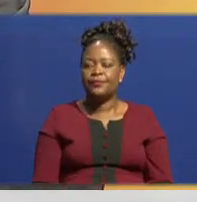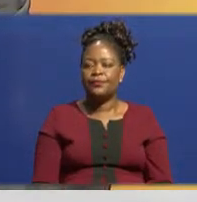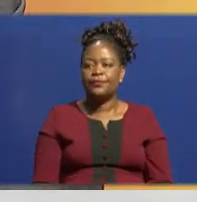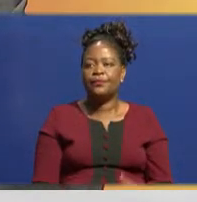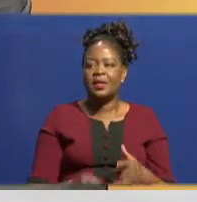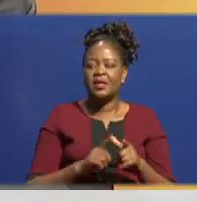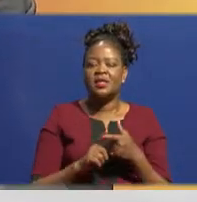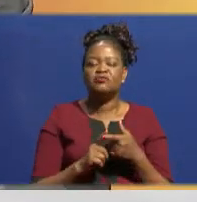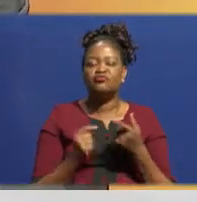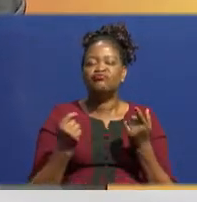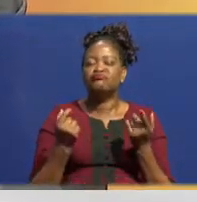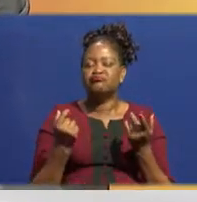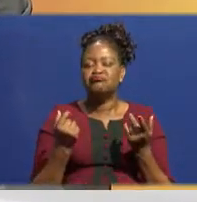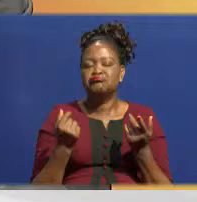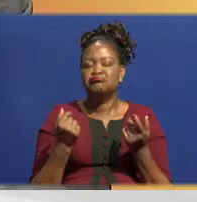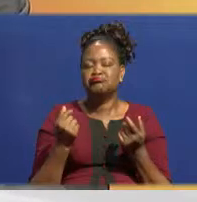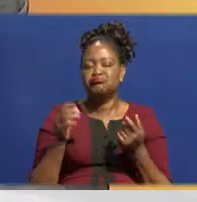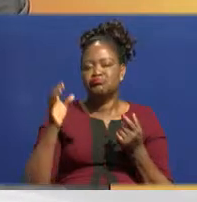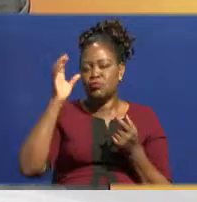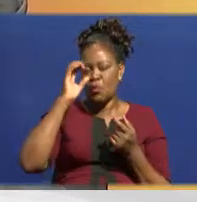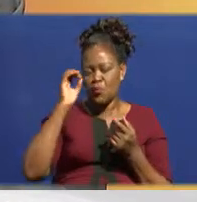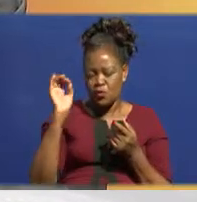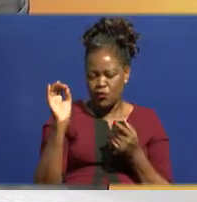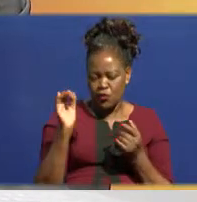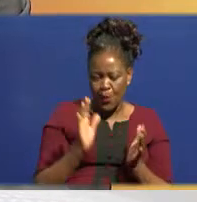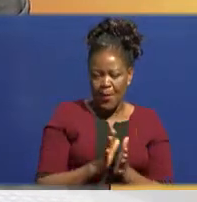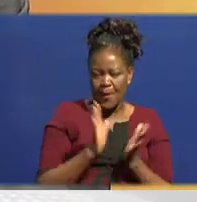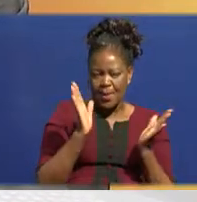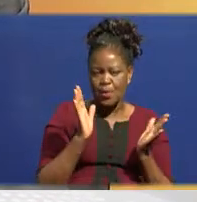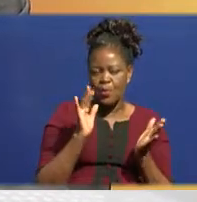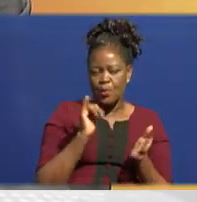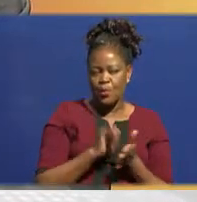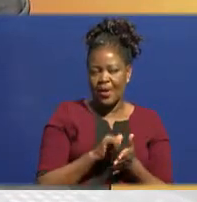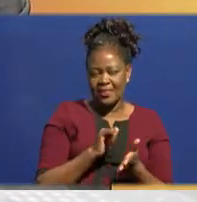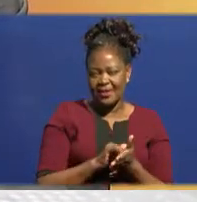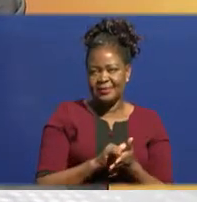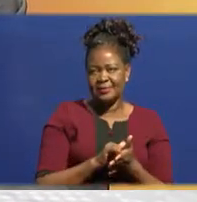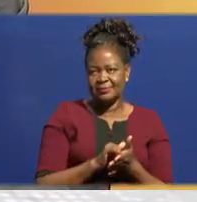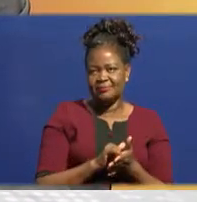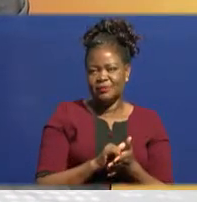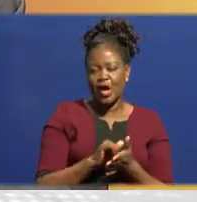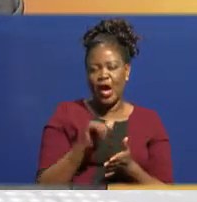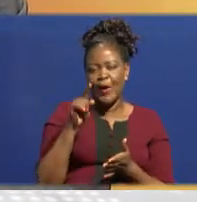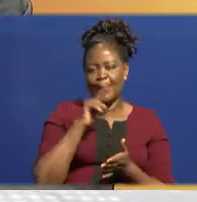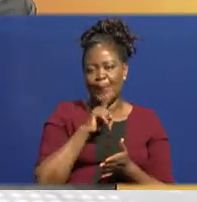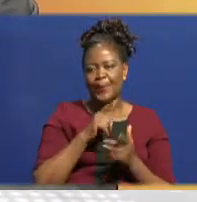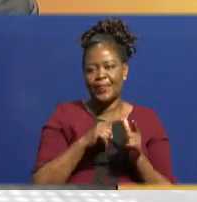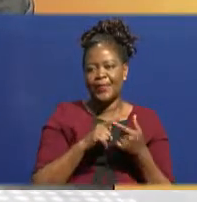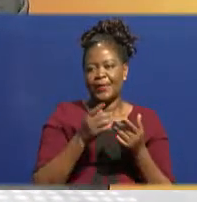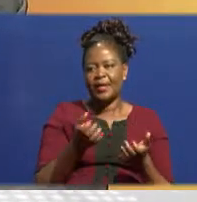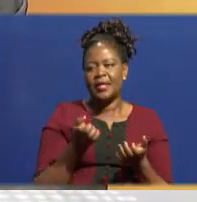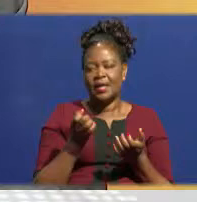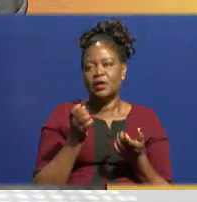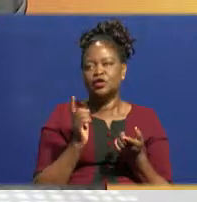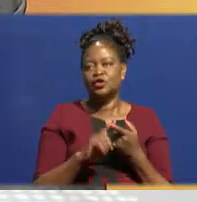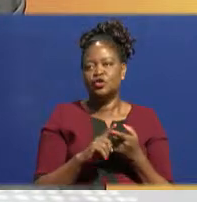the overall views of the public were that it was punitive and that it needed to be